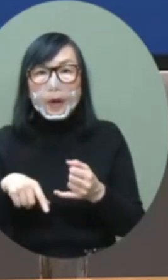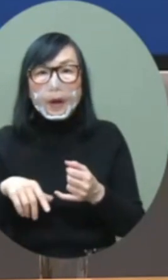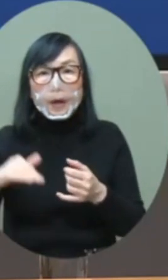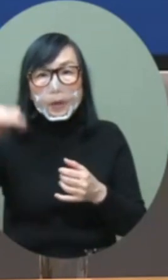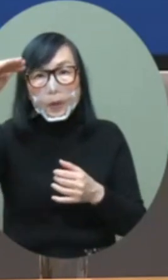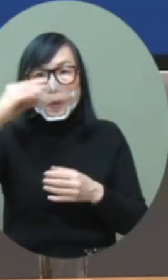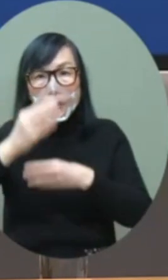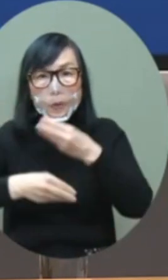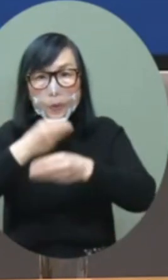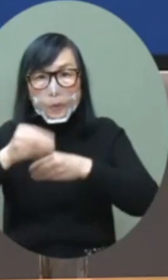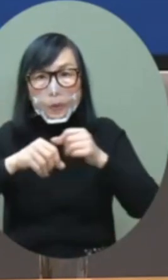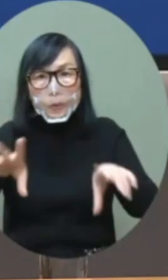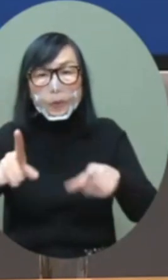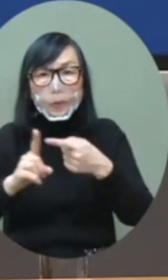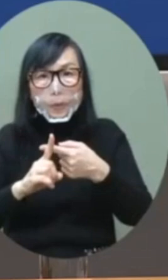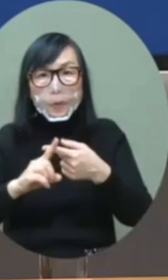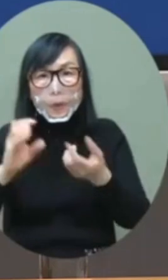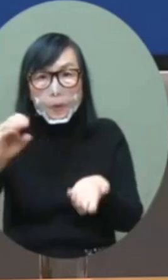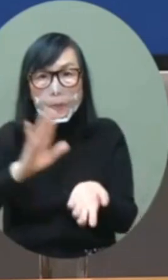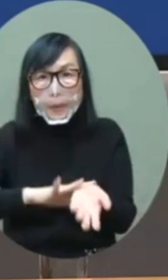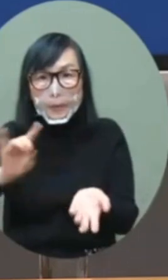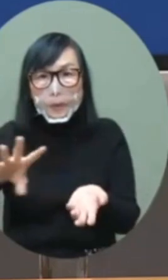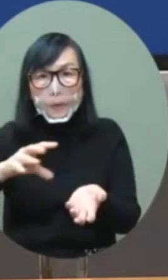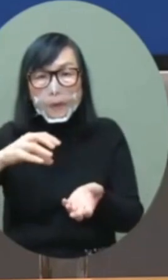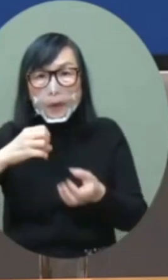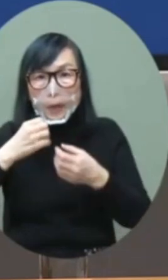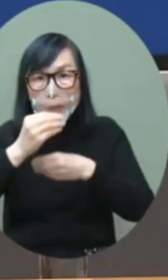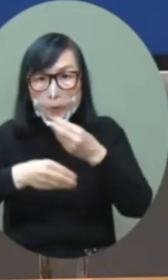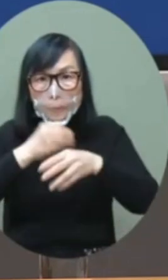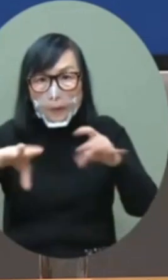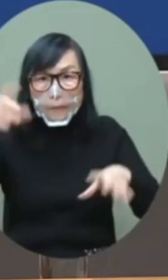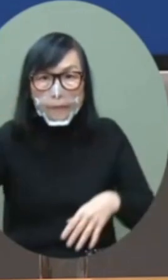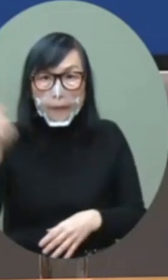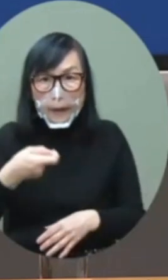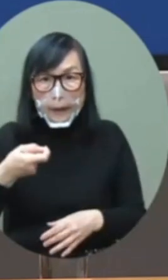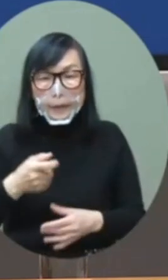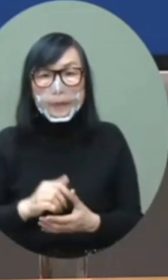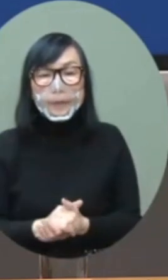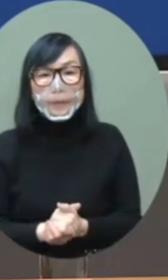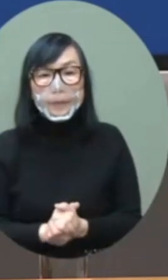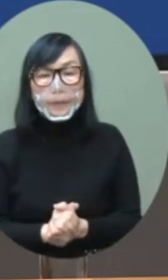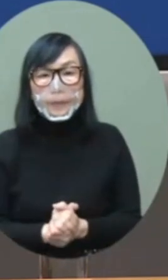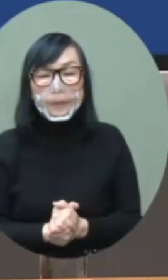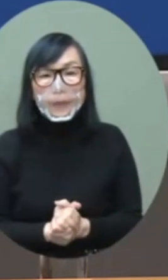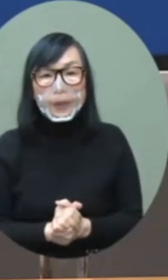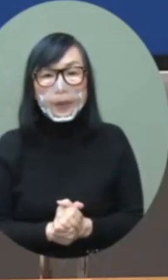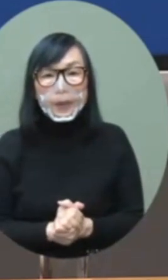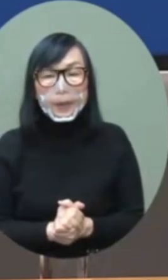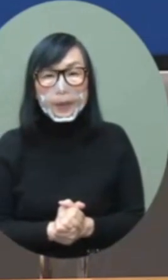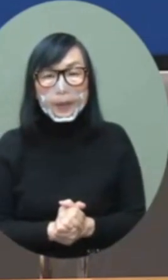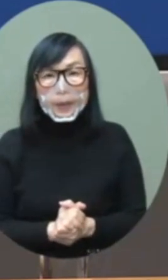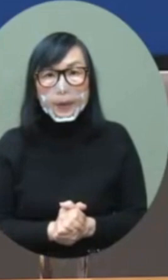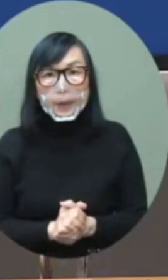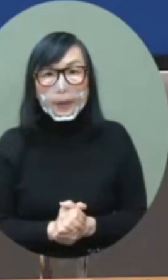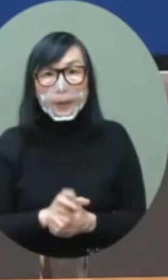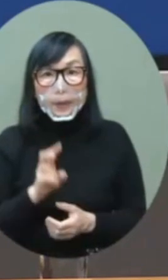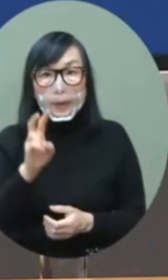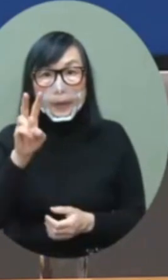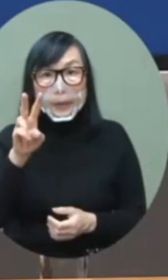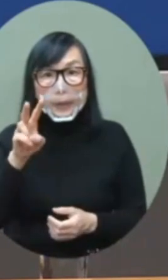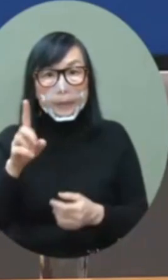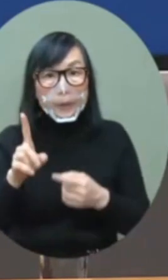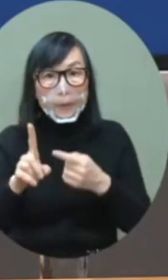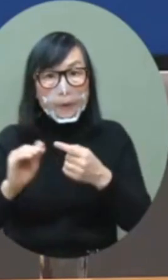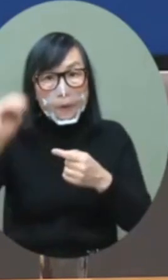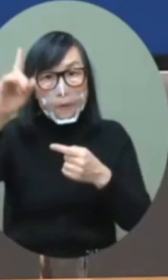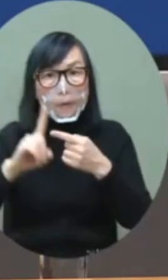that at least we could have seen the peak of the infections past, and it is for us to remain as